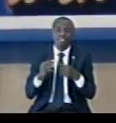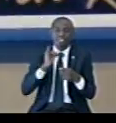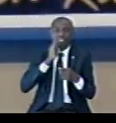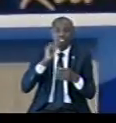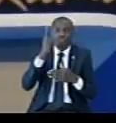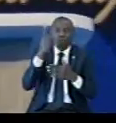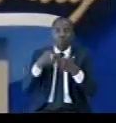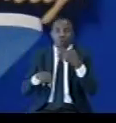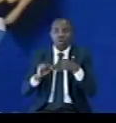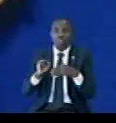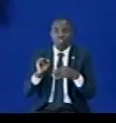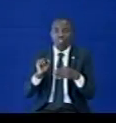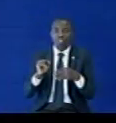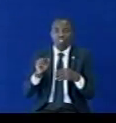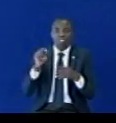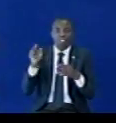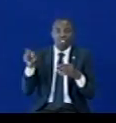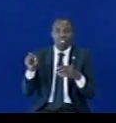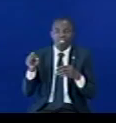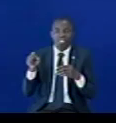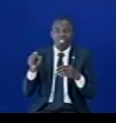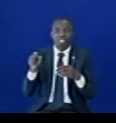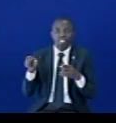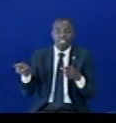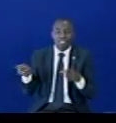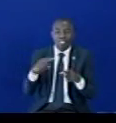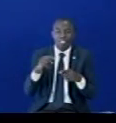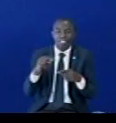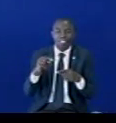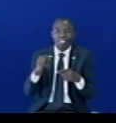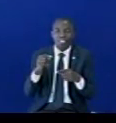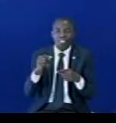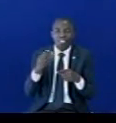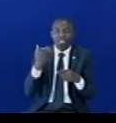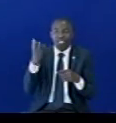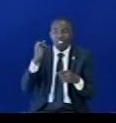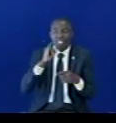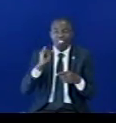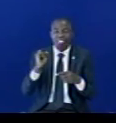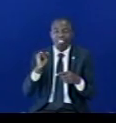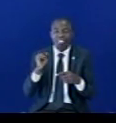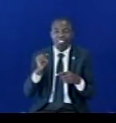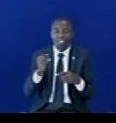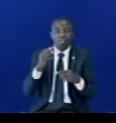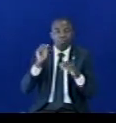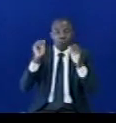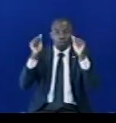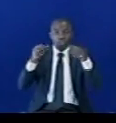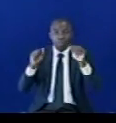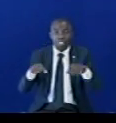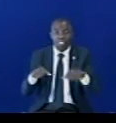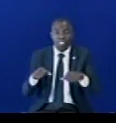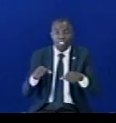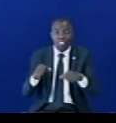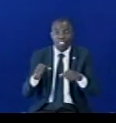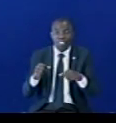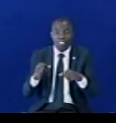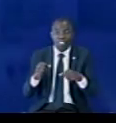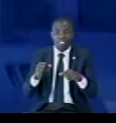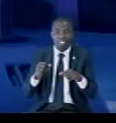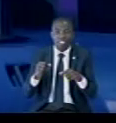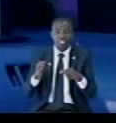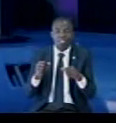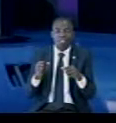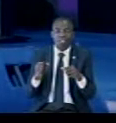know, people use when there is a possibility of open electric